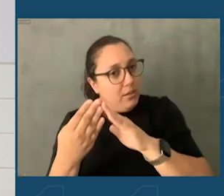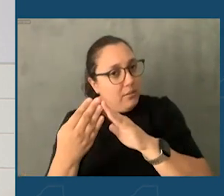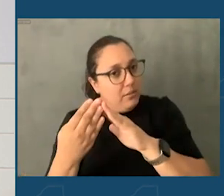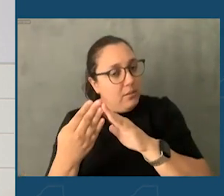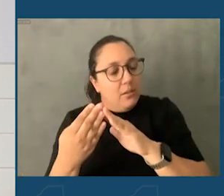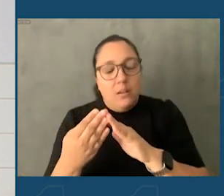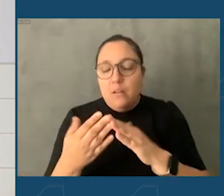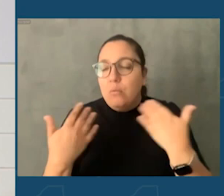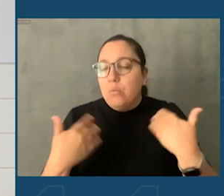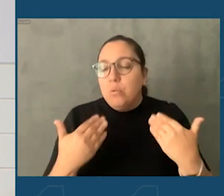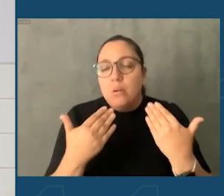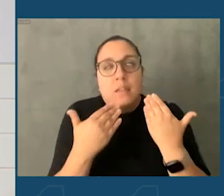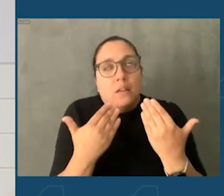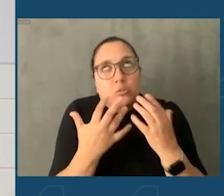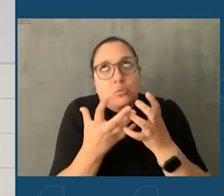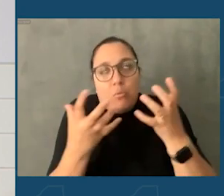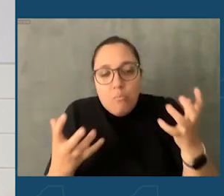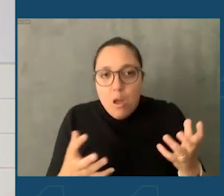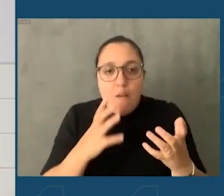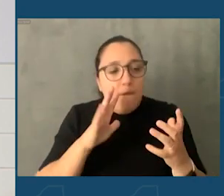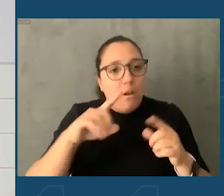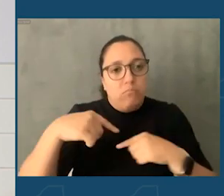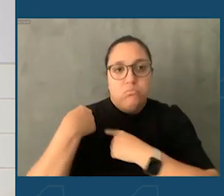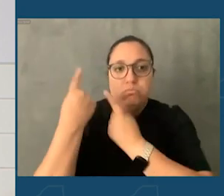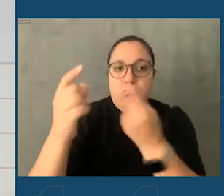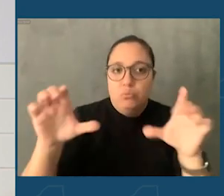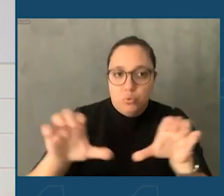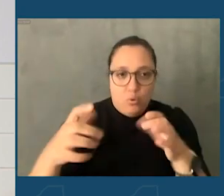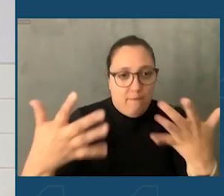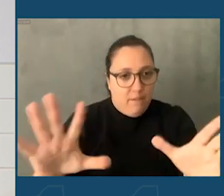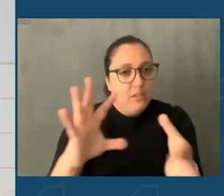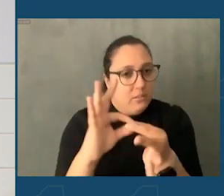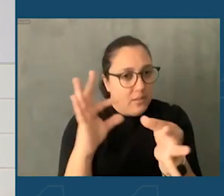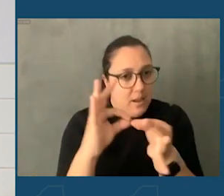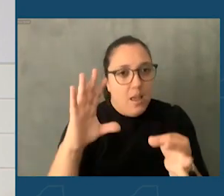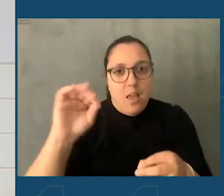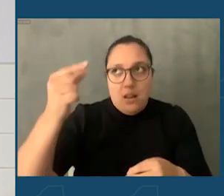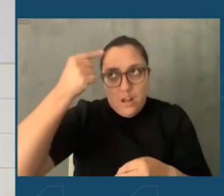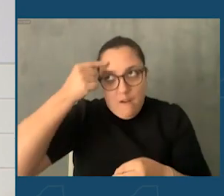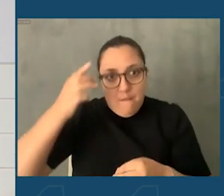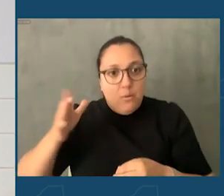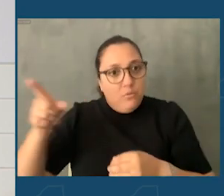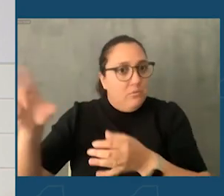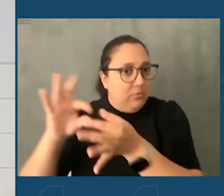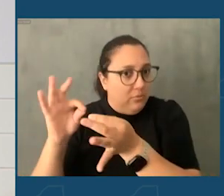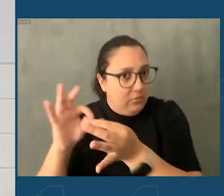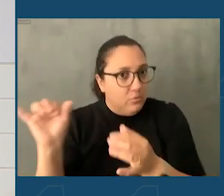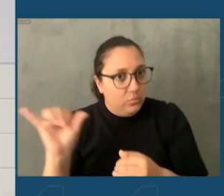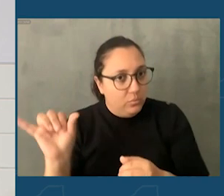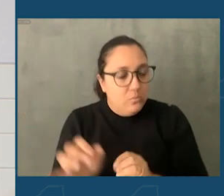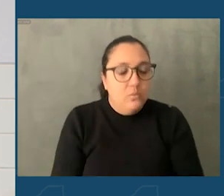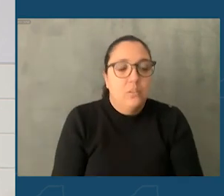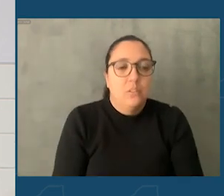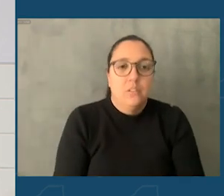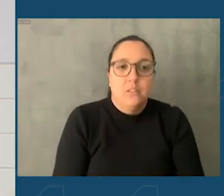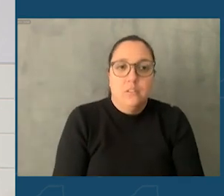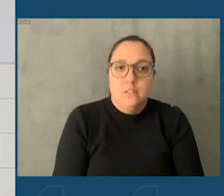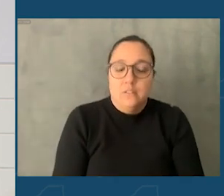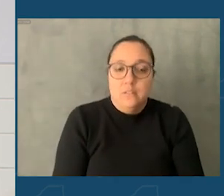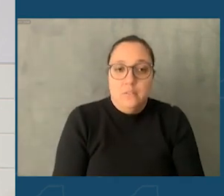them enough for what they have done, as I indicated and as the governor alluded to. and leading that challenge on so many